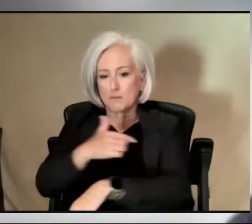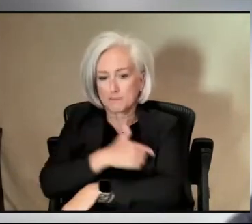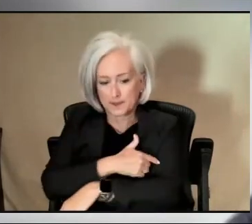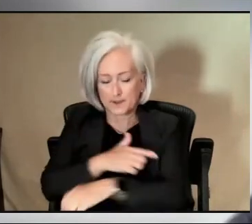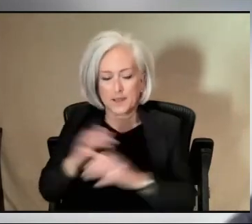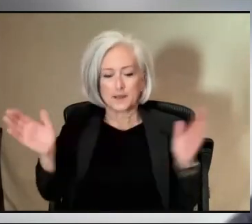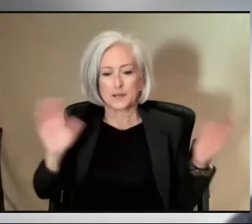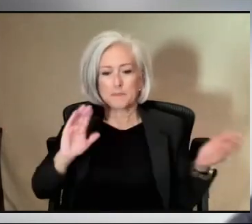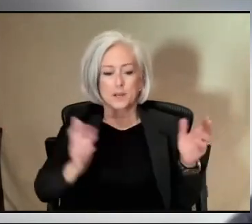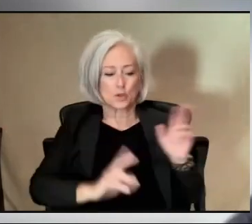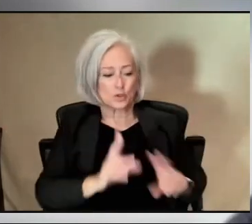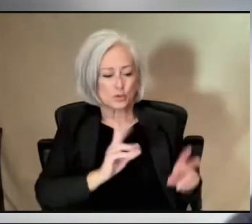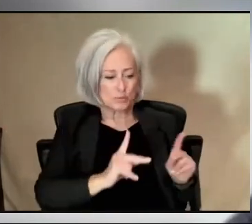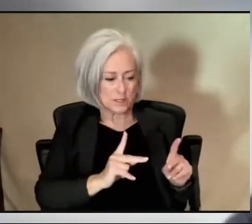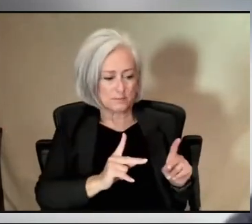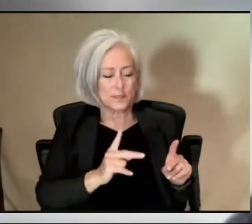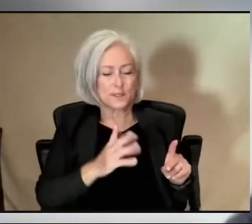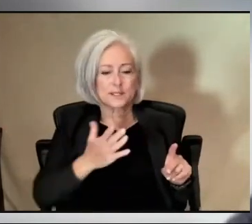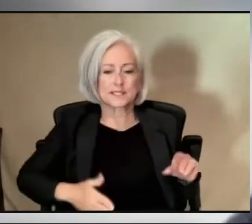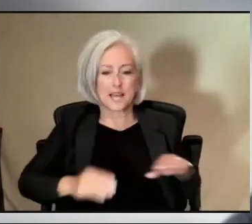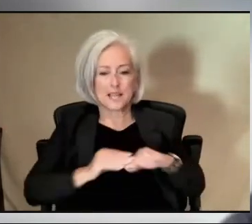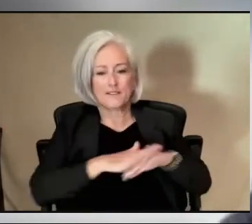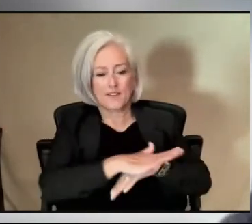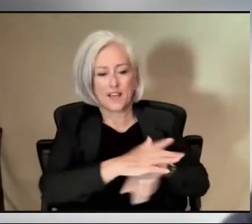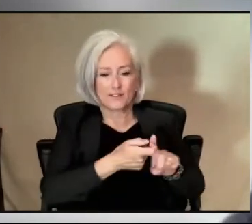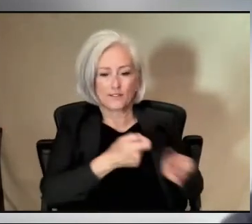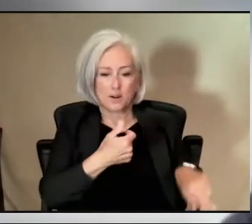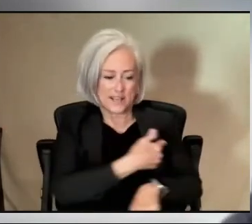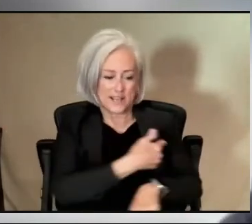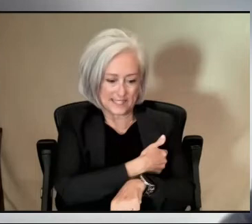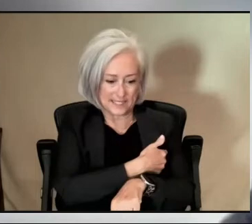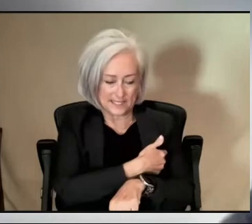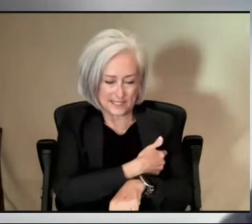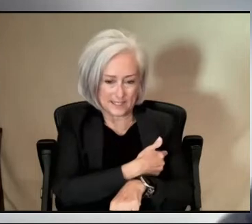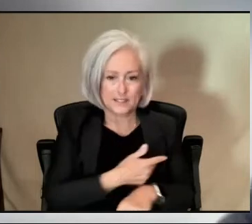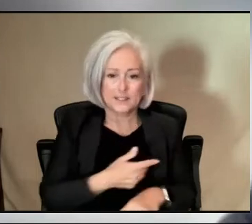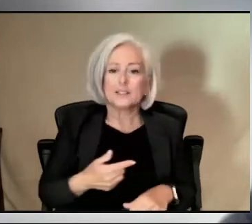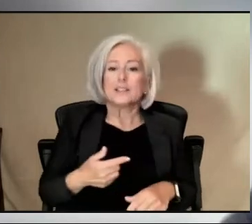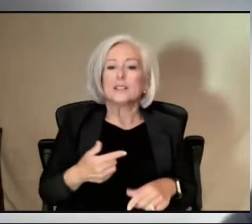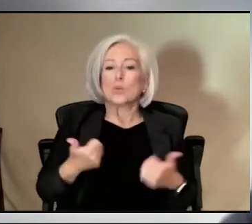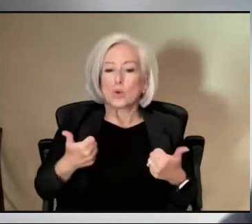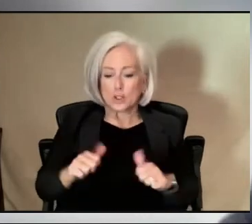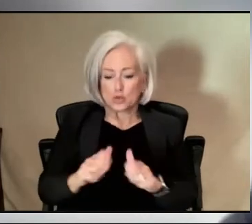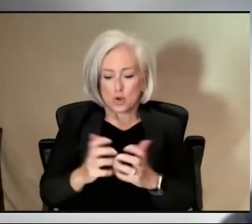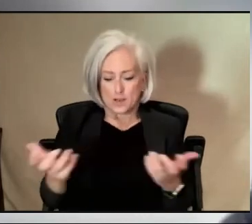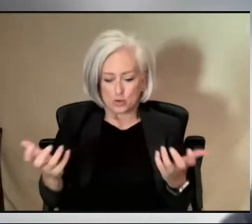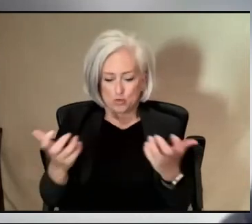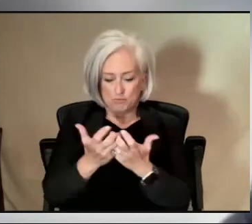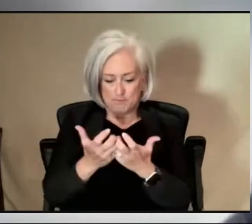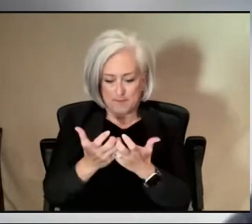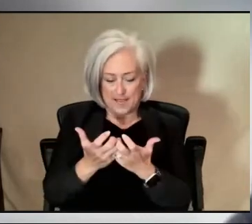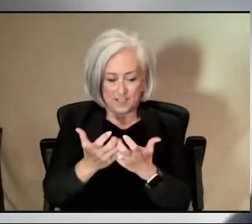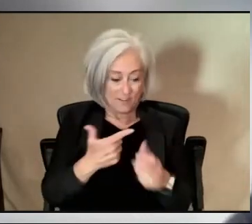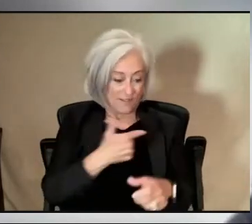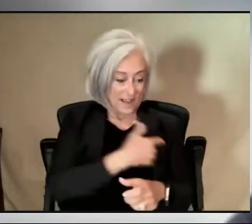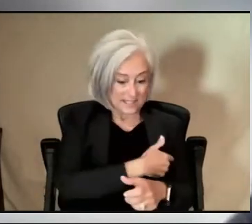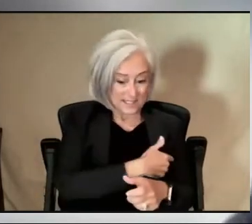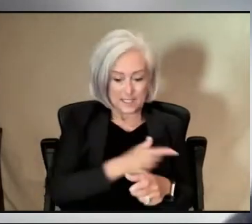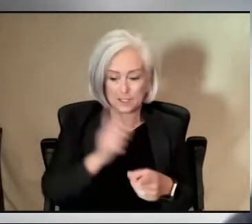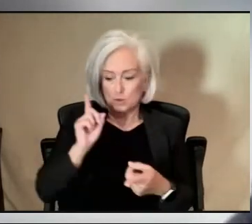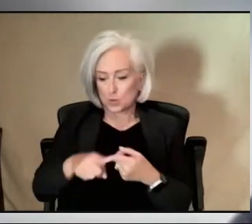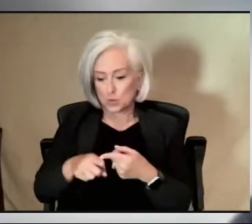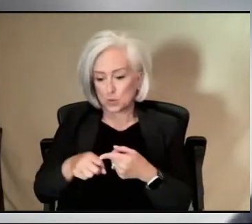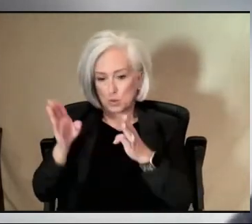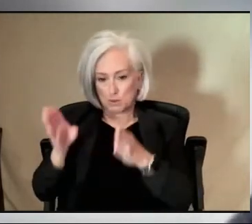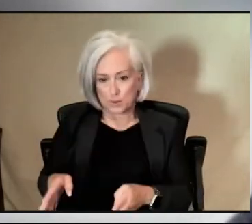from a vaccine. Nonetheless, we try to match the right vaccine for the right person